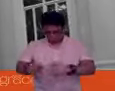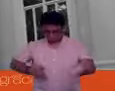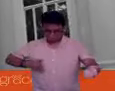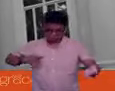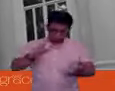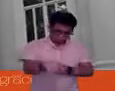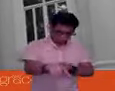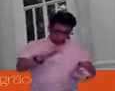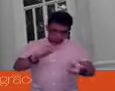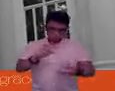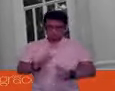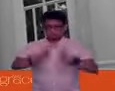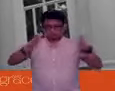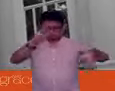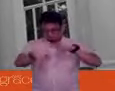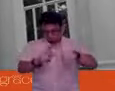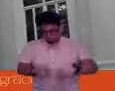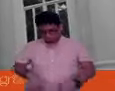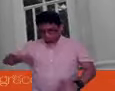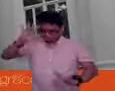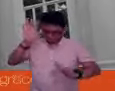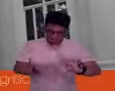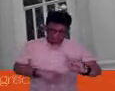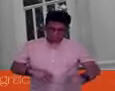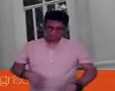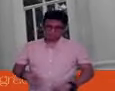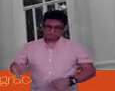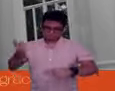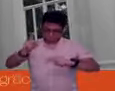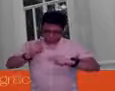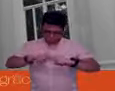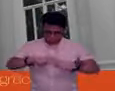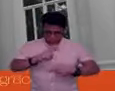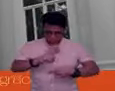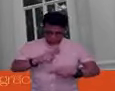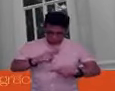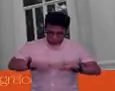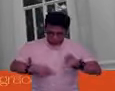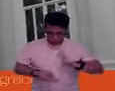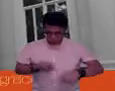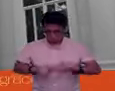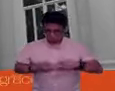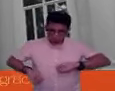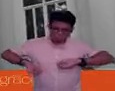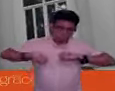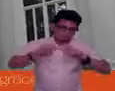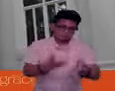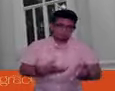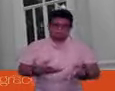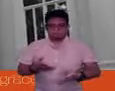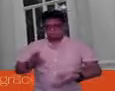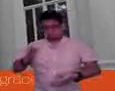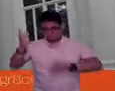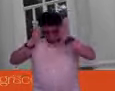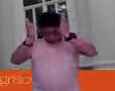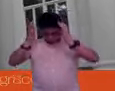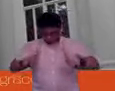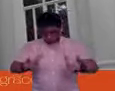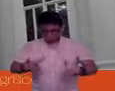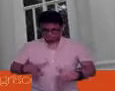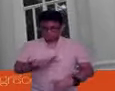which thou hast chosen. A great people that cannot be numbered nor counted for multitude. Give therefore thy servant an